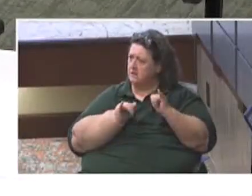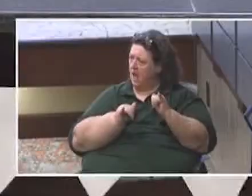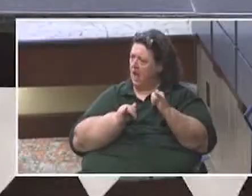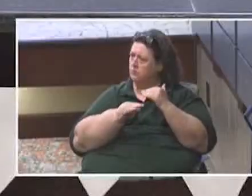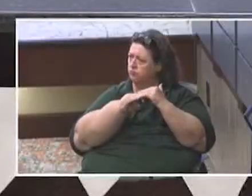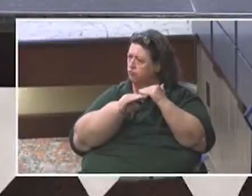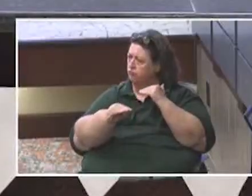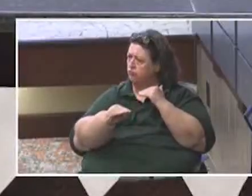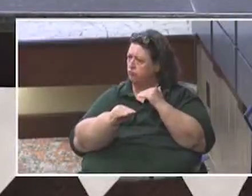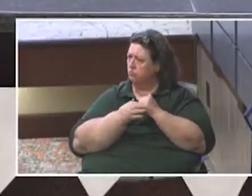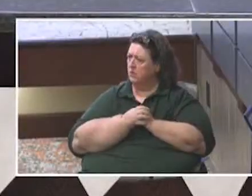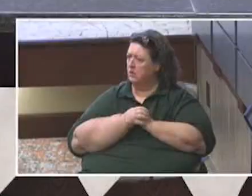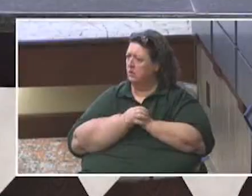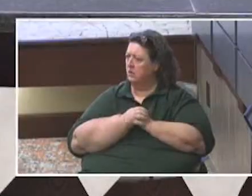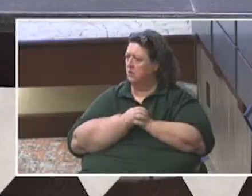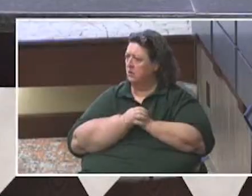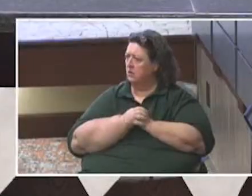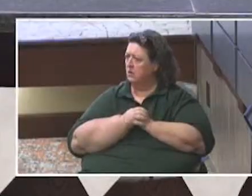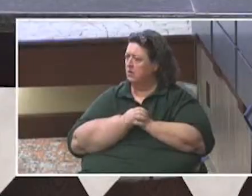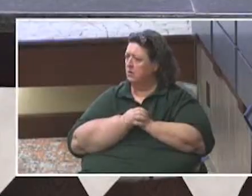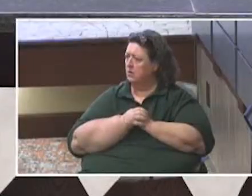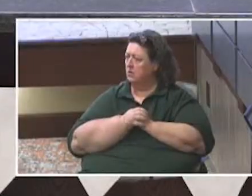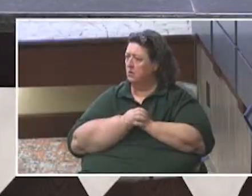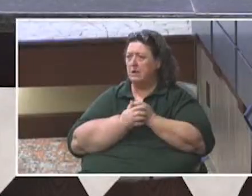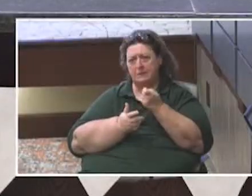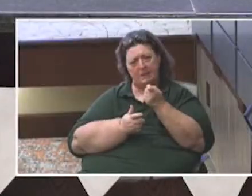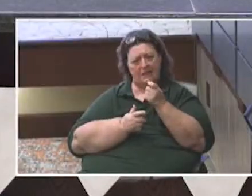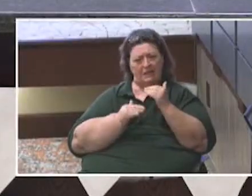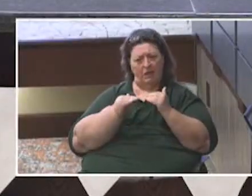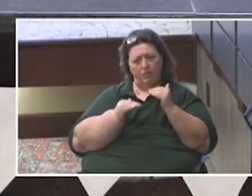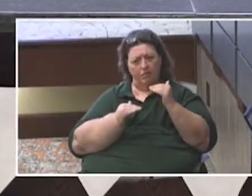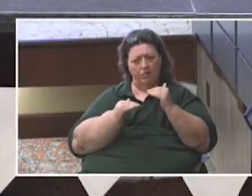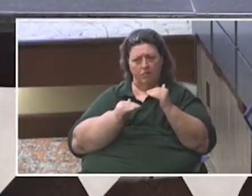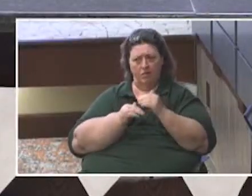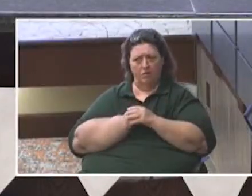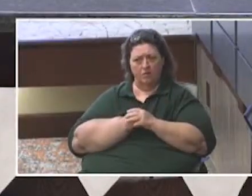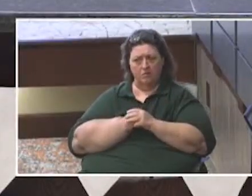per month or whatever, that we're off by,